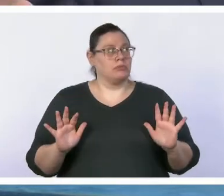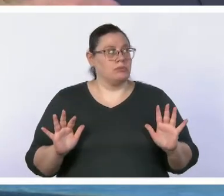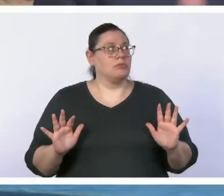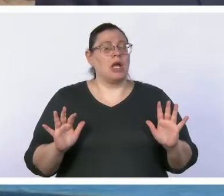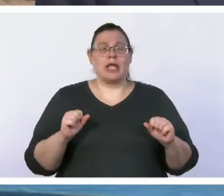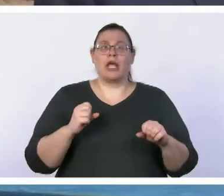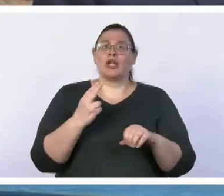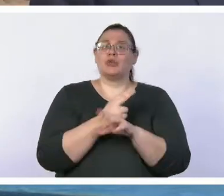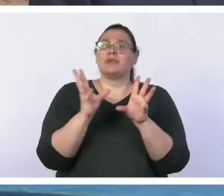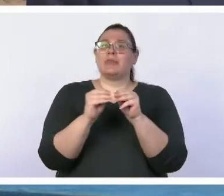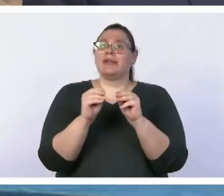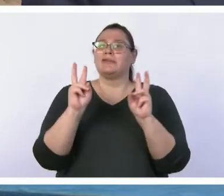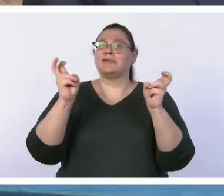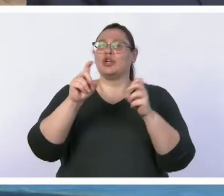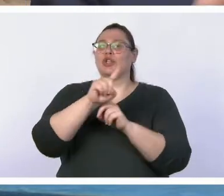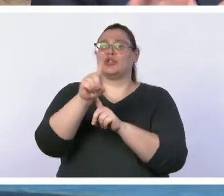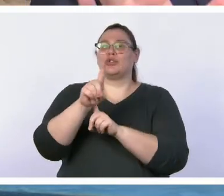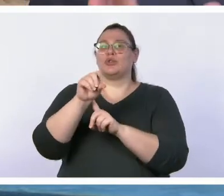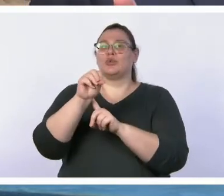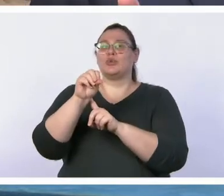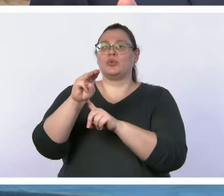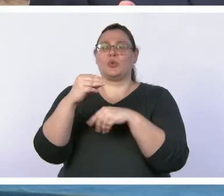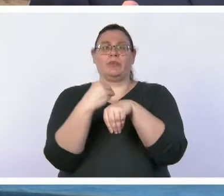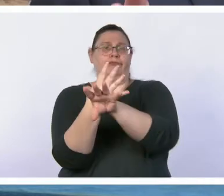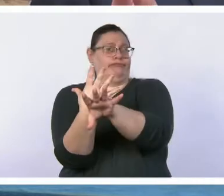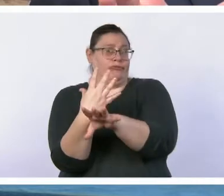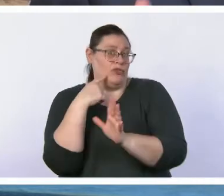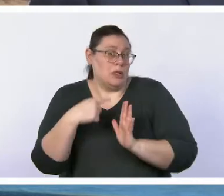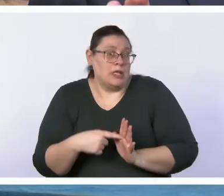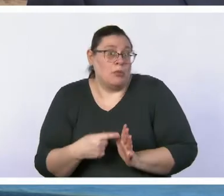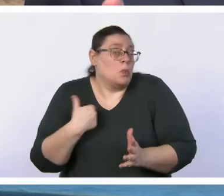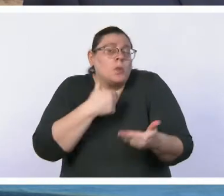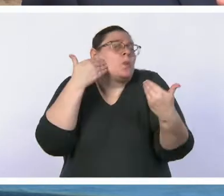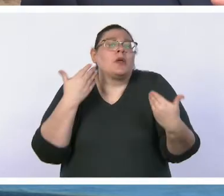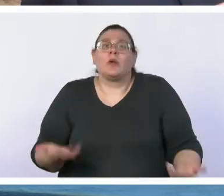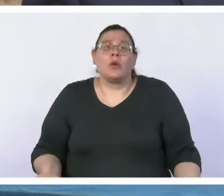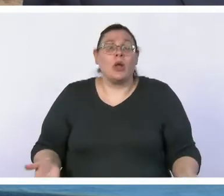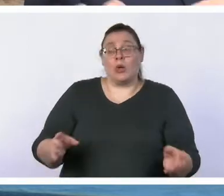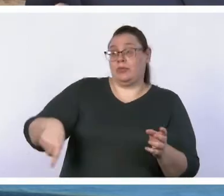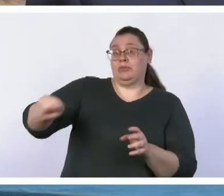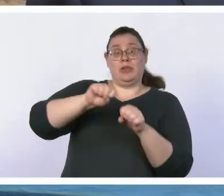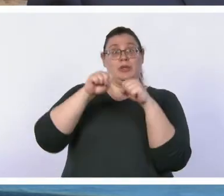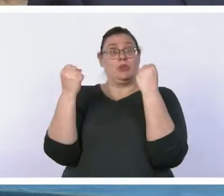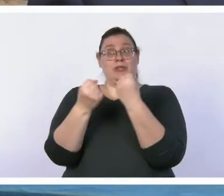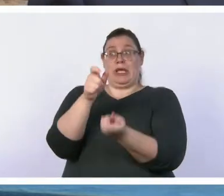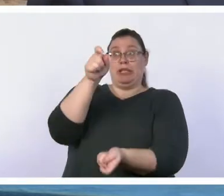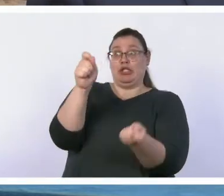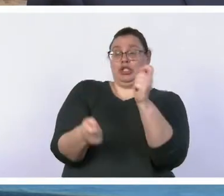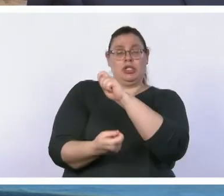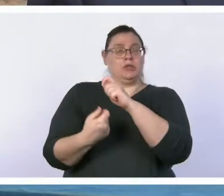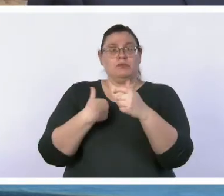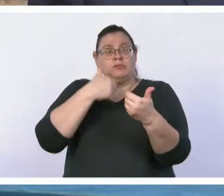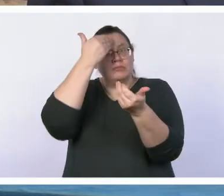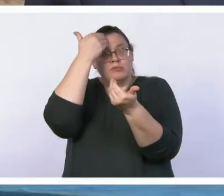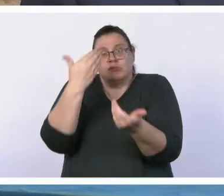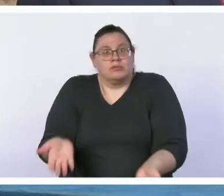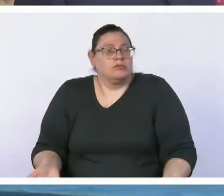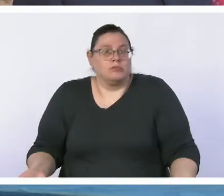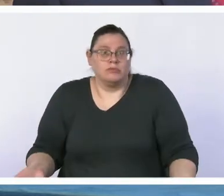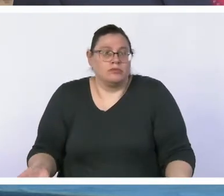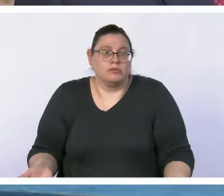Zoom meetings, for example. We don't know. We don't know how society will be changed because of